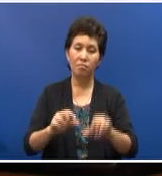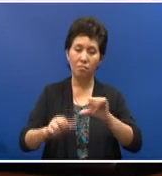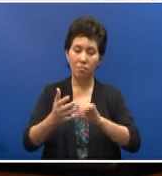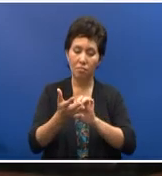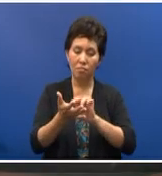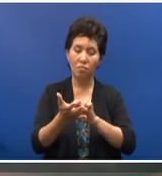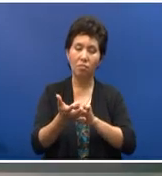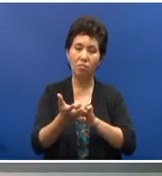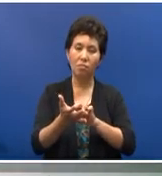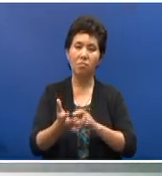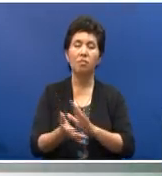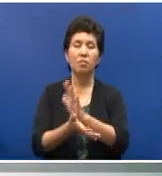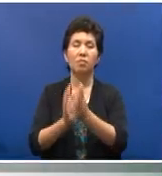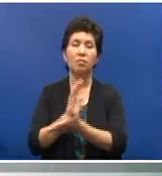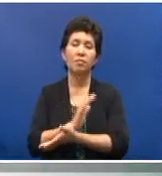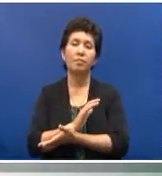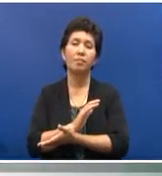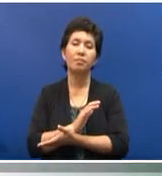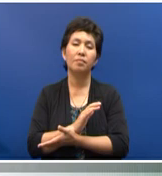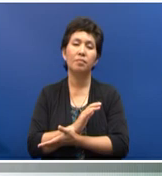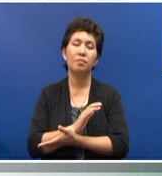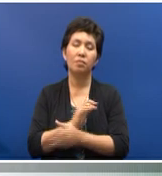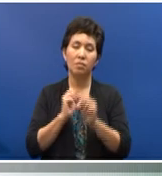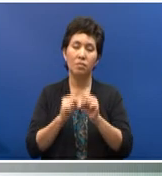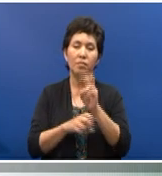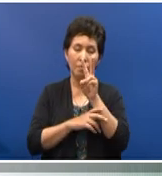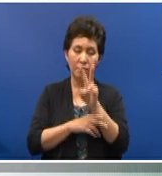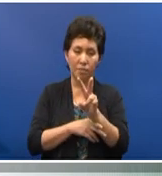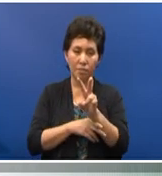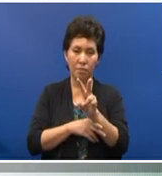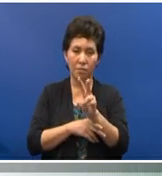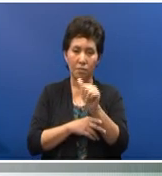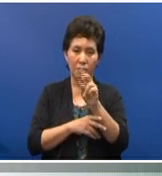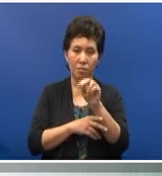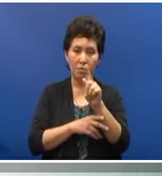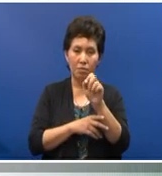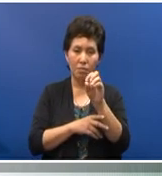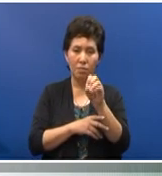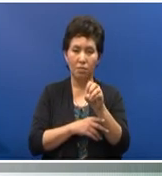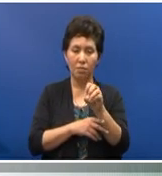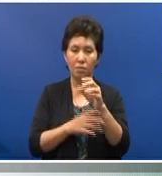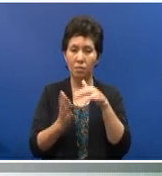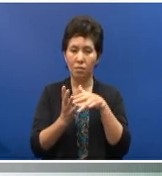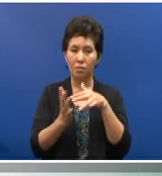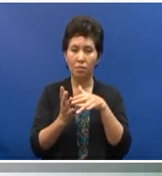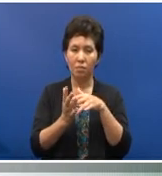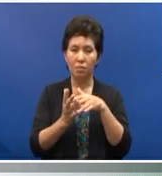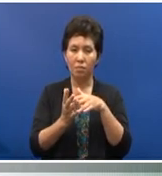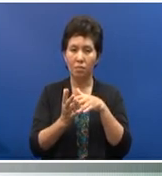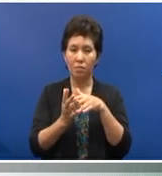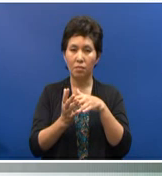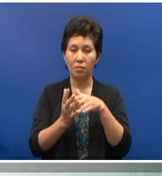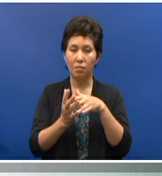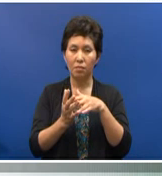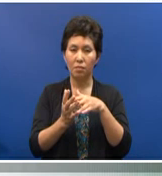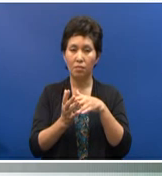And in the context of nation building, we can see that anthropologists study the effectiveness of